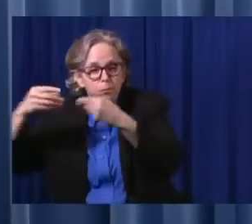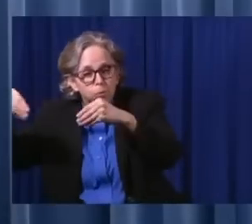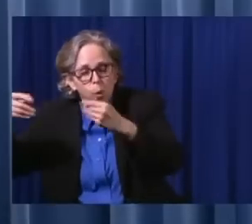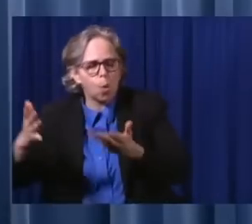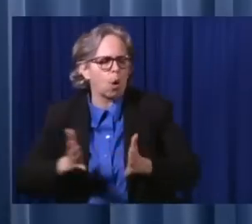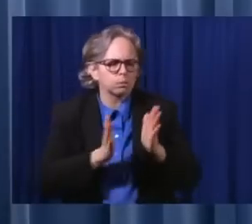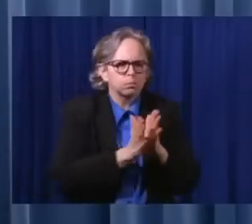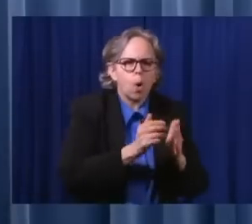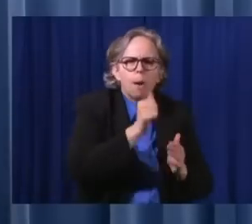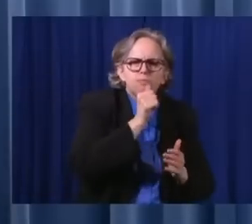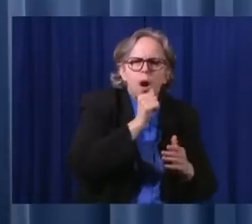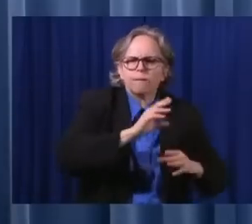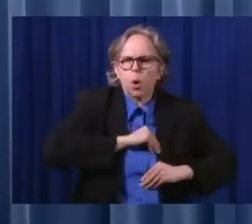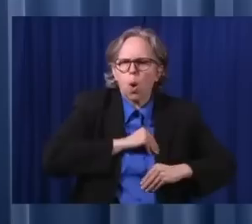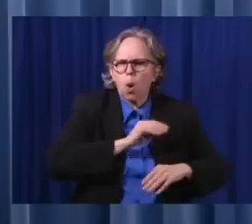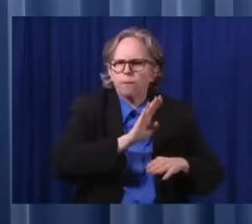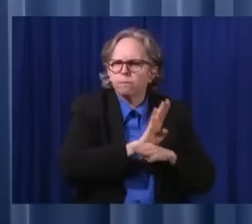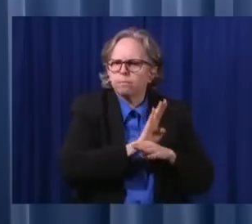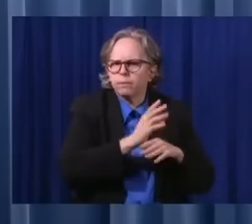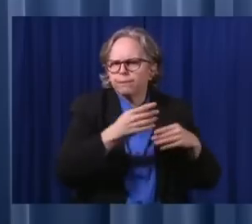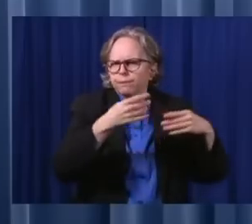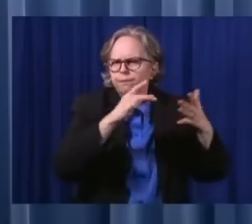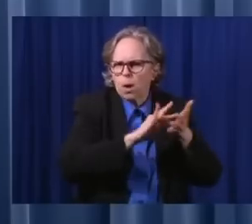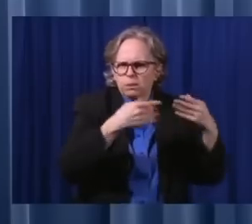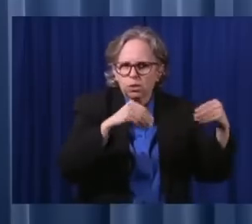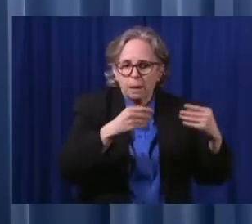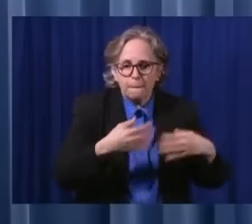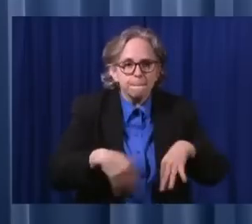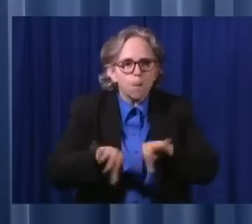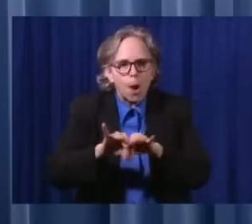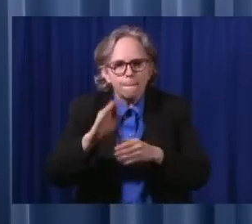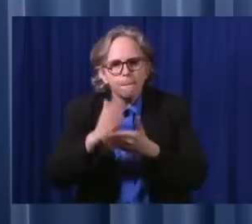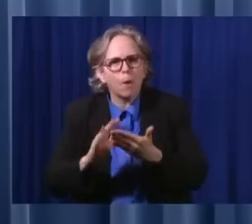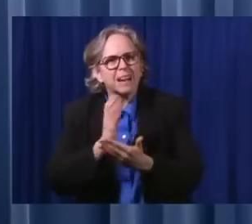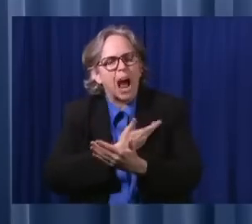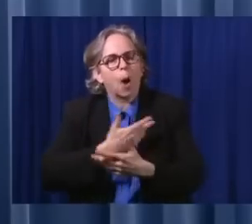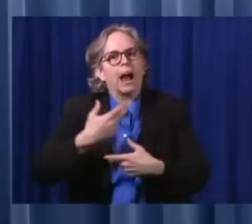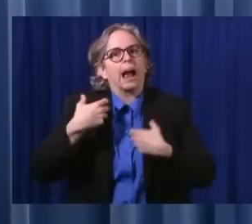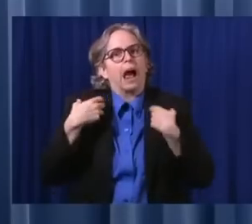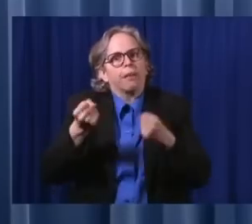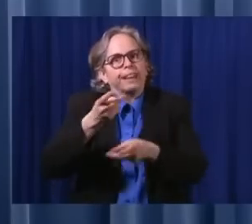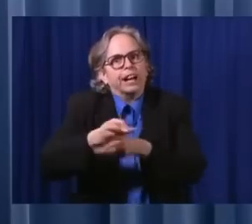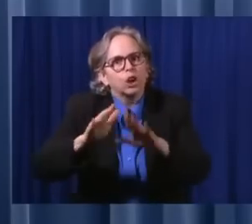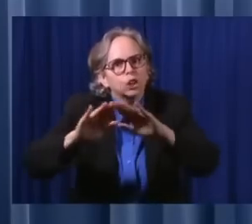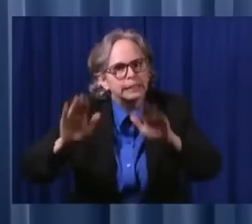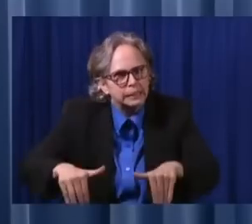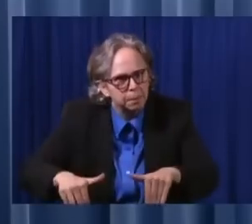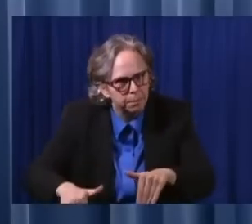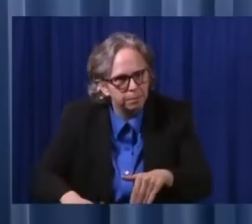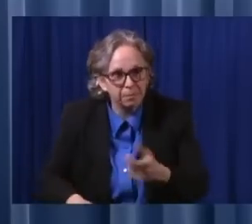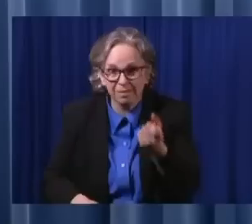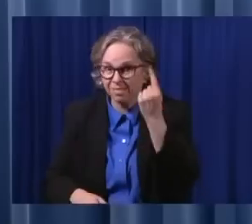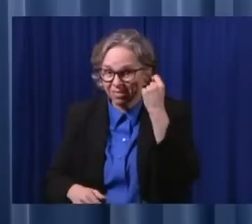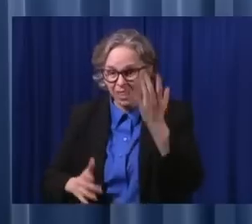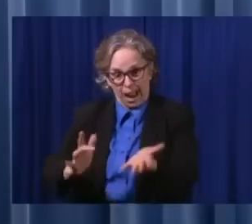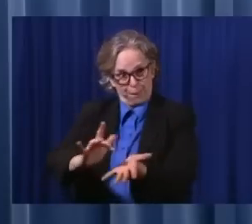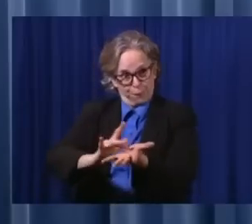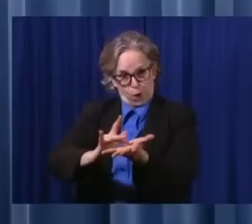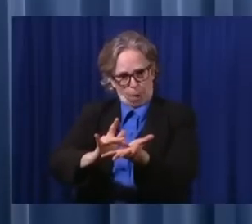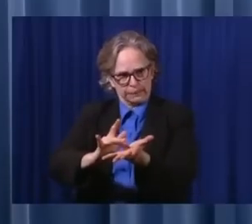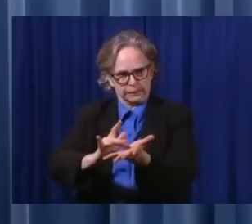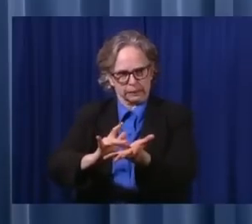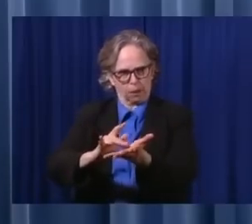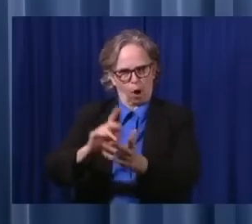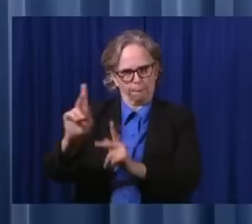healthcare system in the state of Ohio. They truly are trusted community members, healthcare providers. They